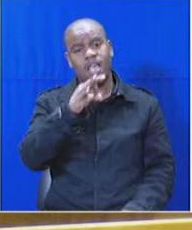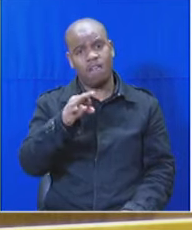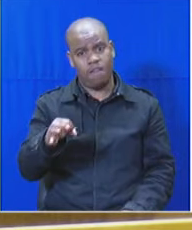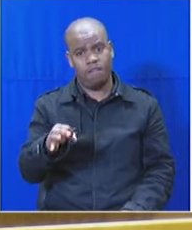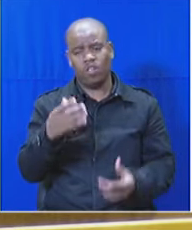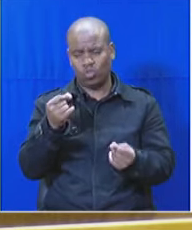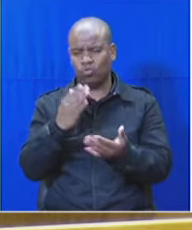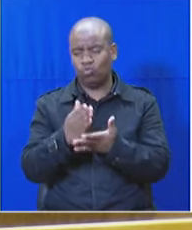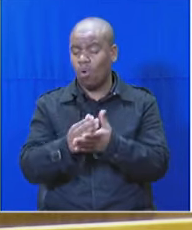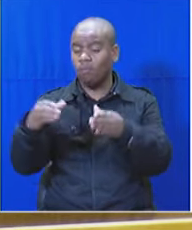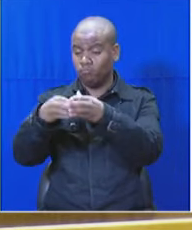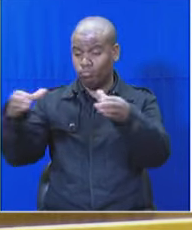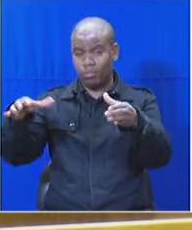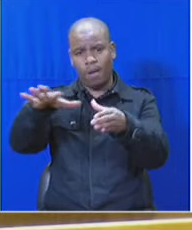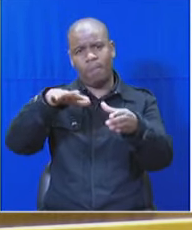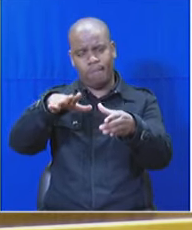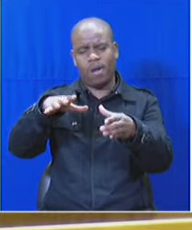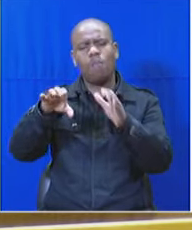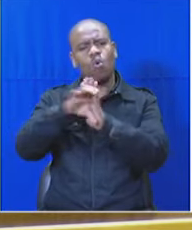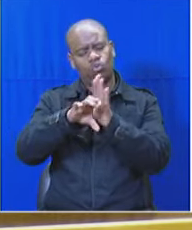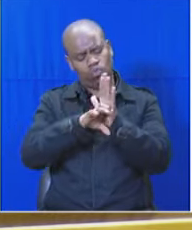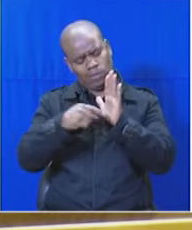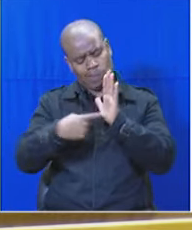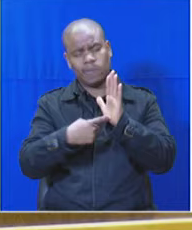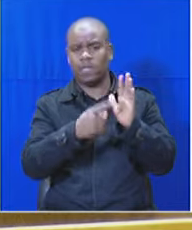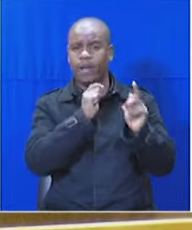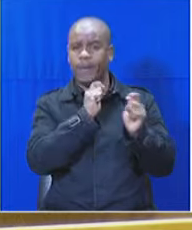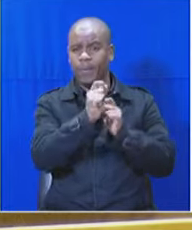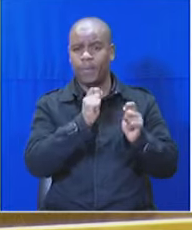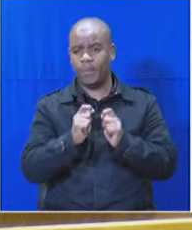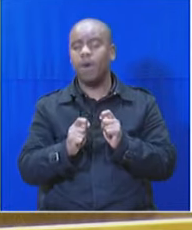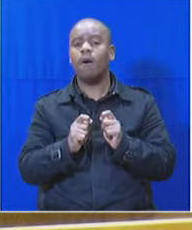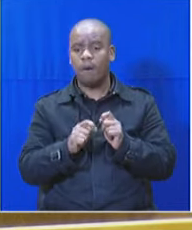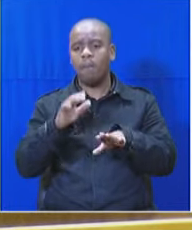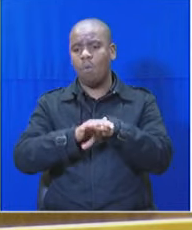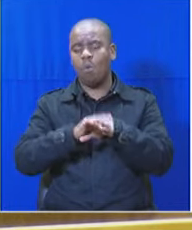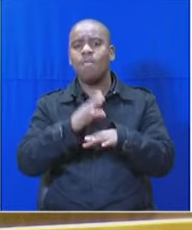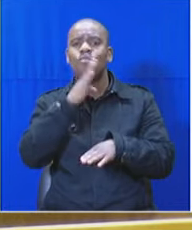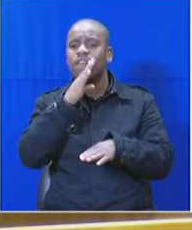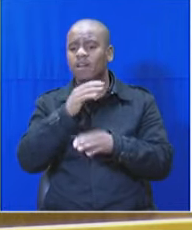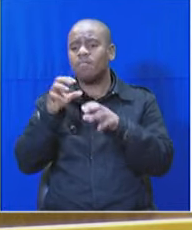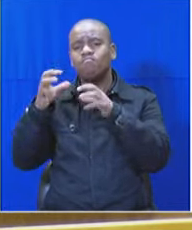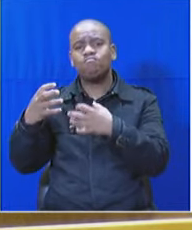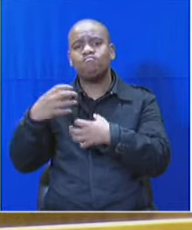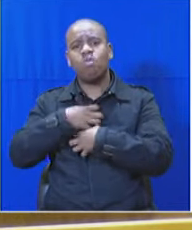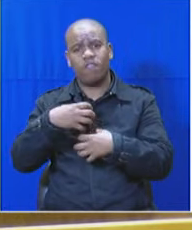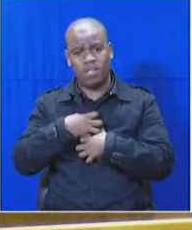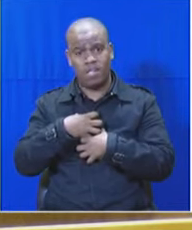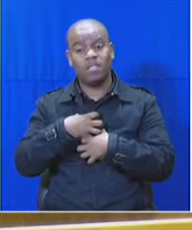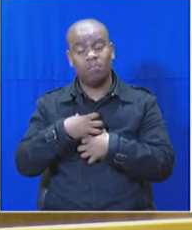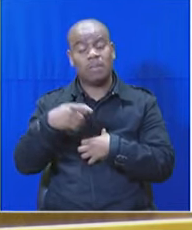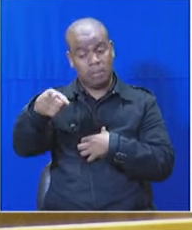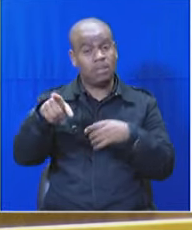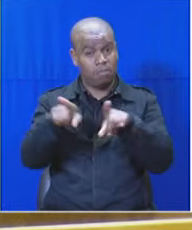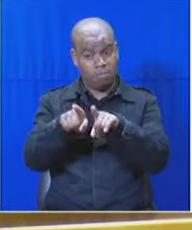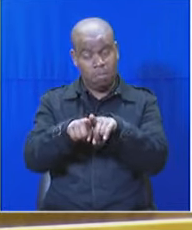the greatest section of the Constitution which protects private property, of which you and some